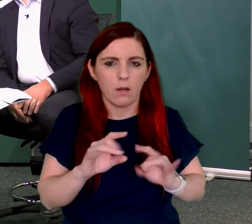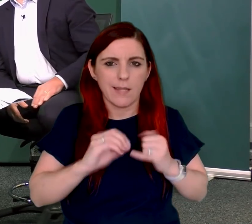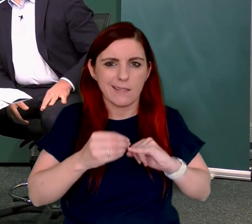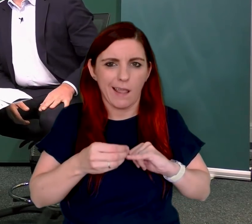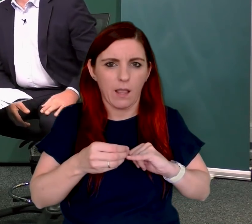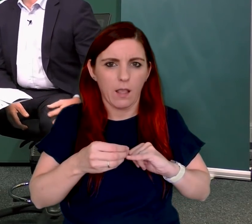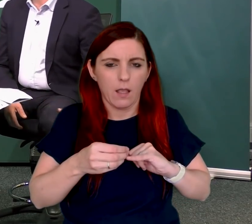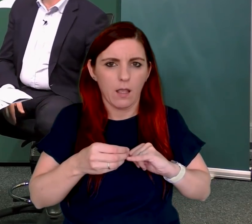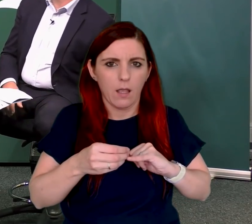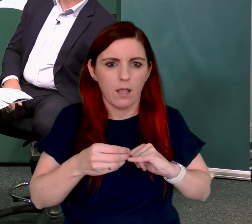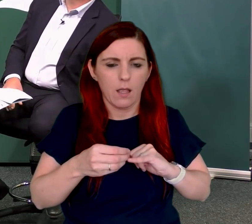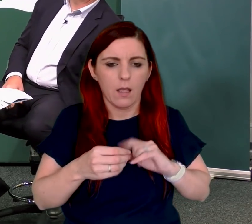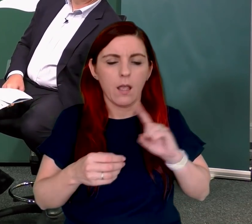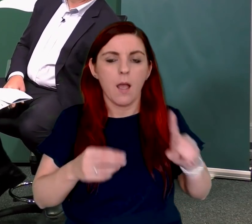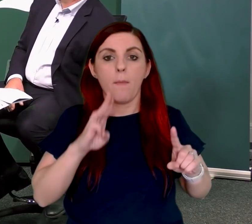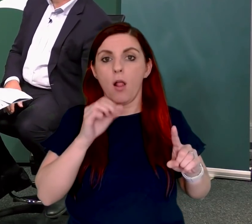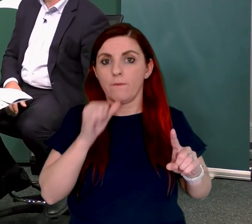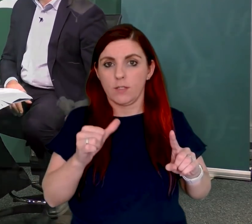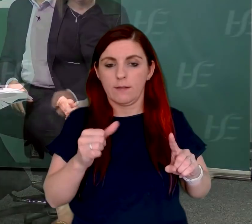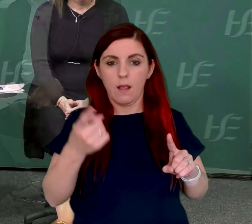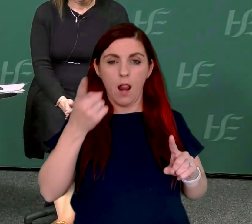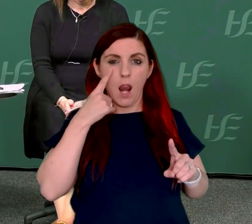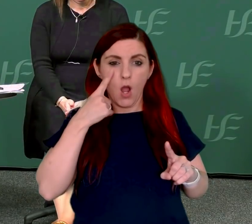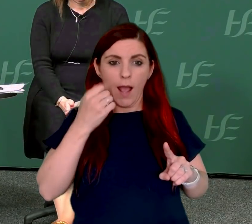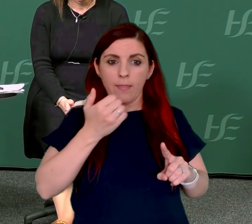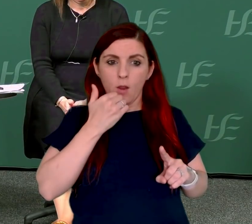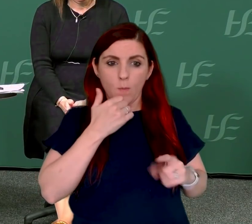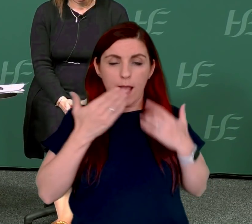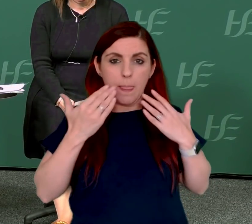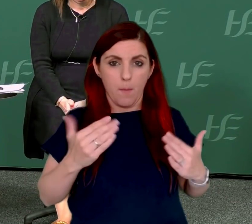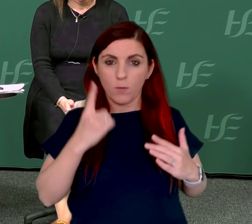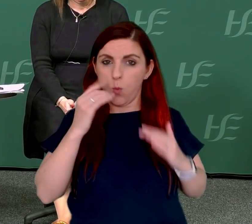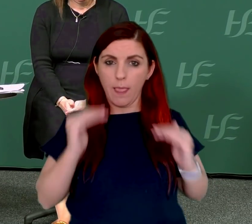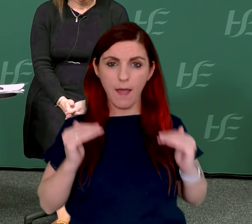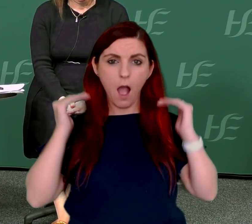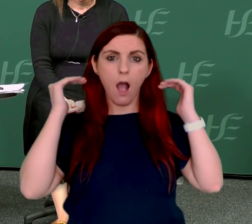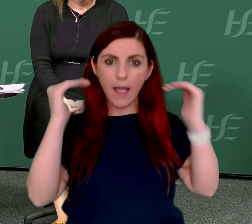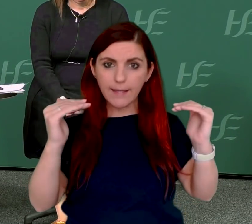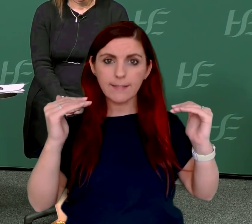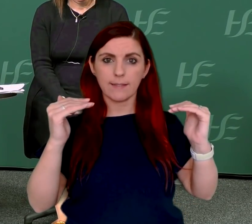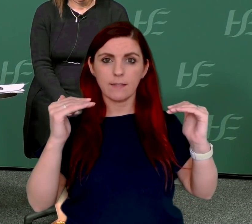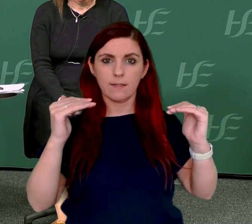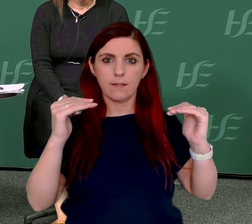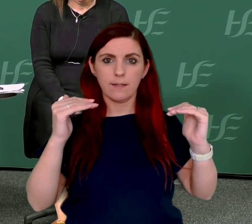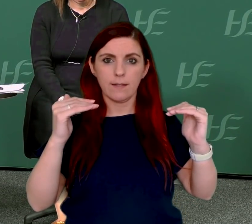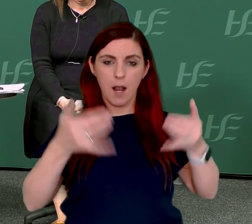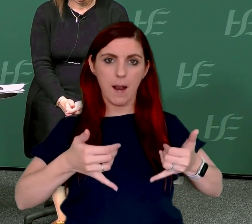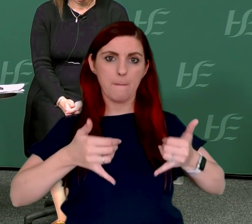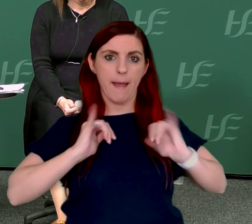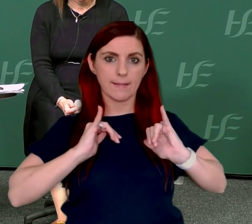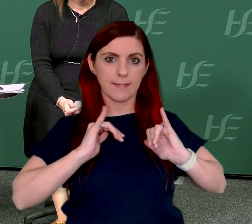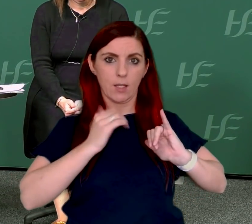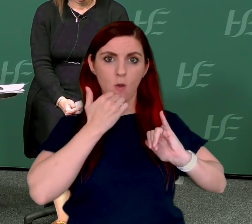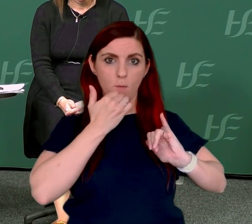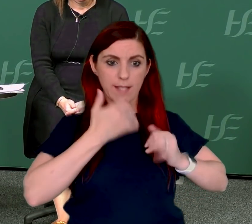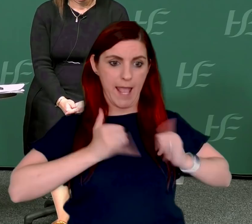on it. Look at the level we are at. We're at one of the highest capacity levels in comparison to many other European